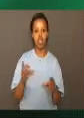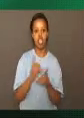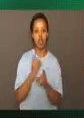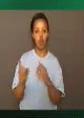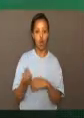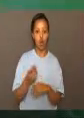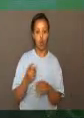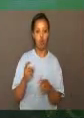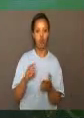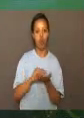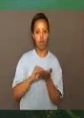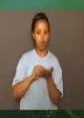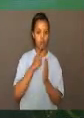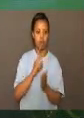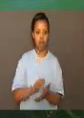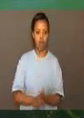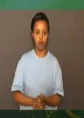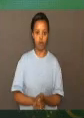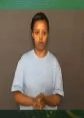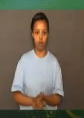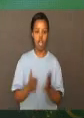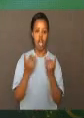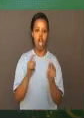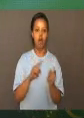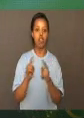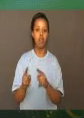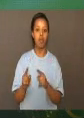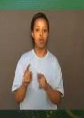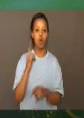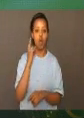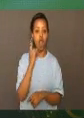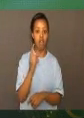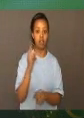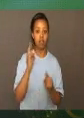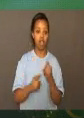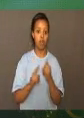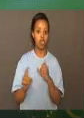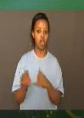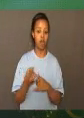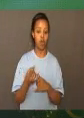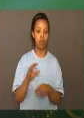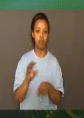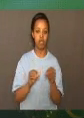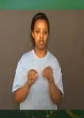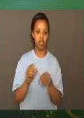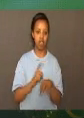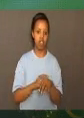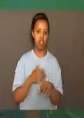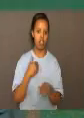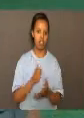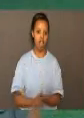molecule. We have time for one last activity,